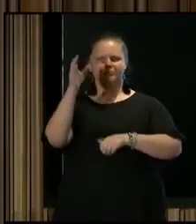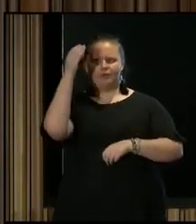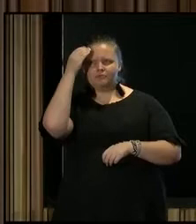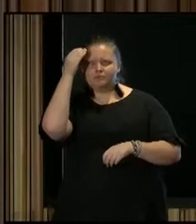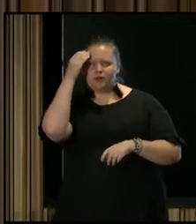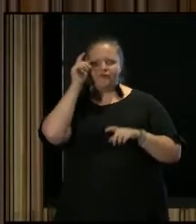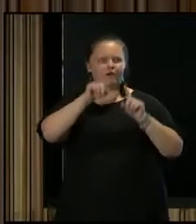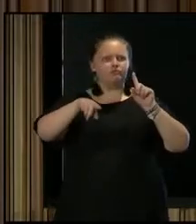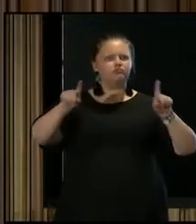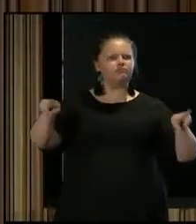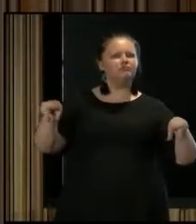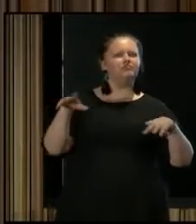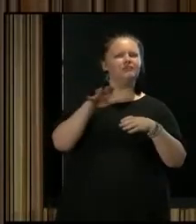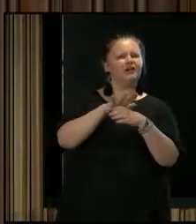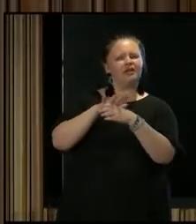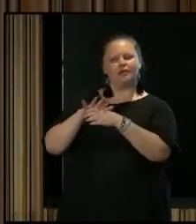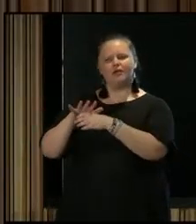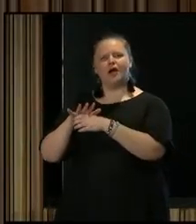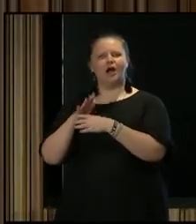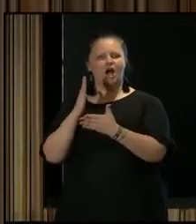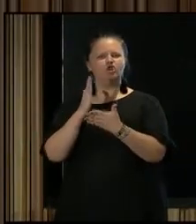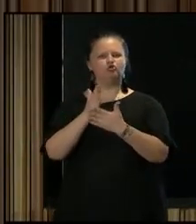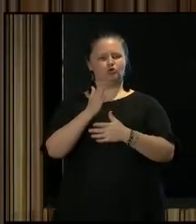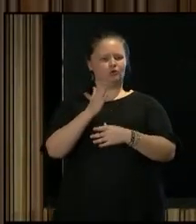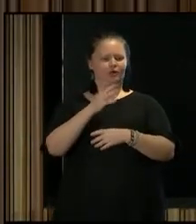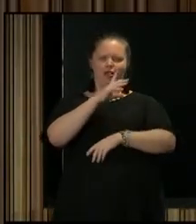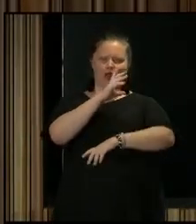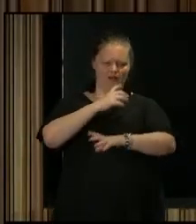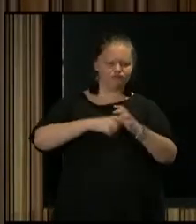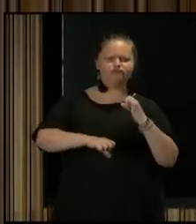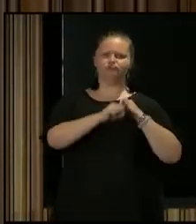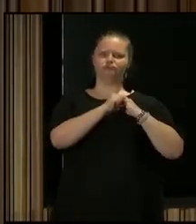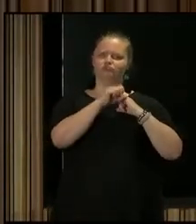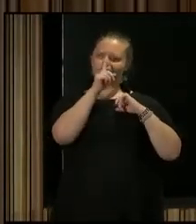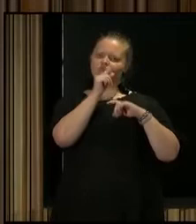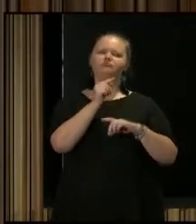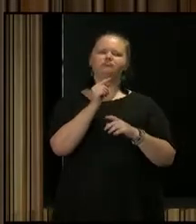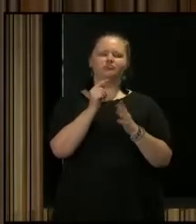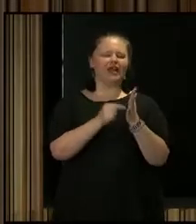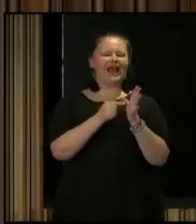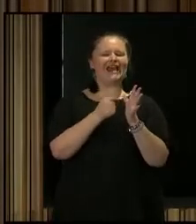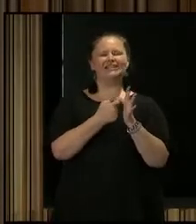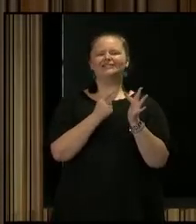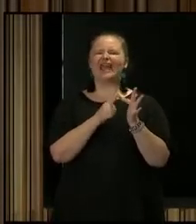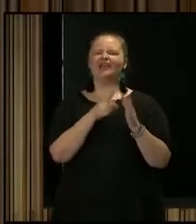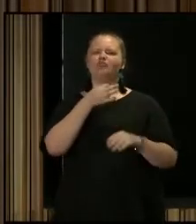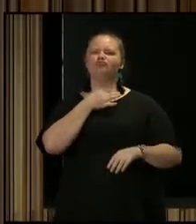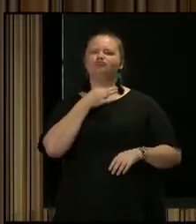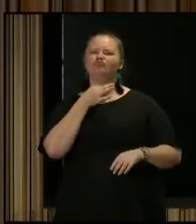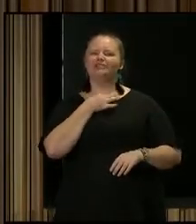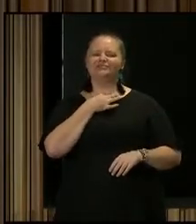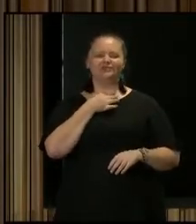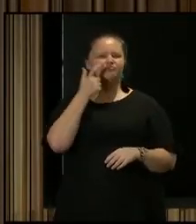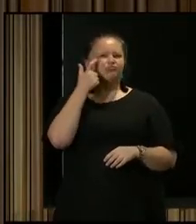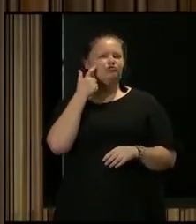creative industries who've had the courage to take a risk on a bold idea. The Queensland Library Foundation is a founding partner of the Hall of Fame